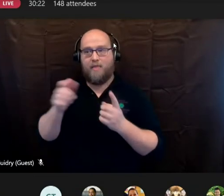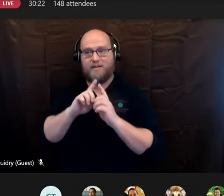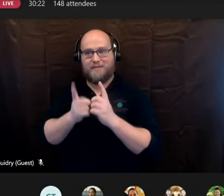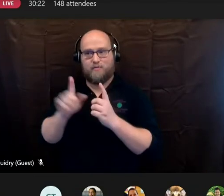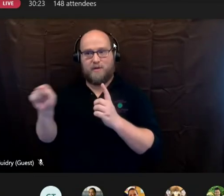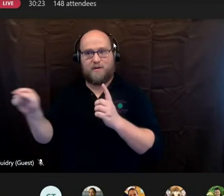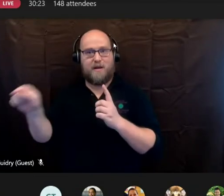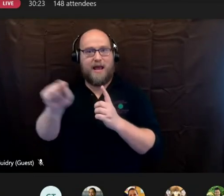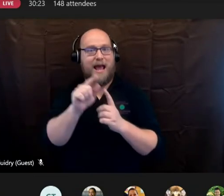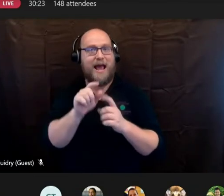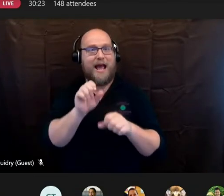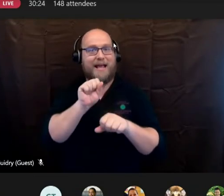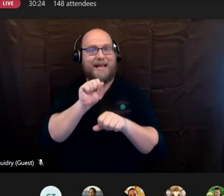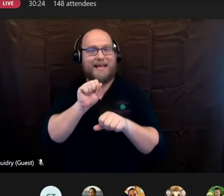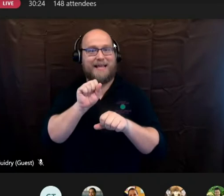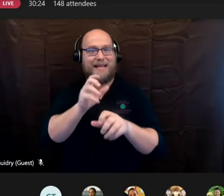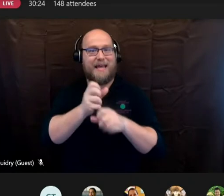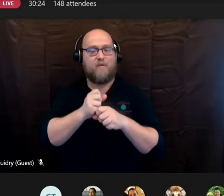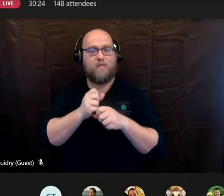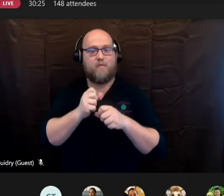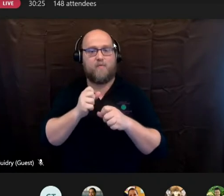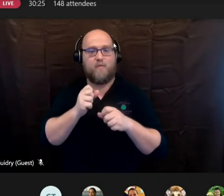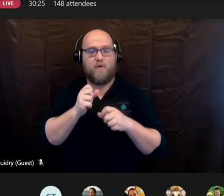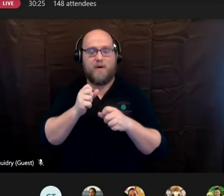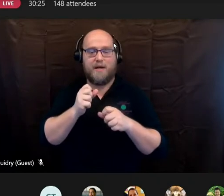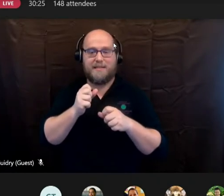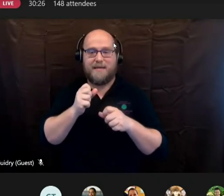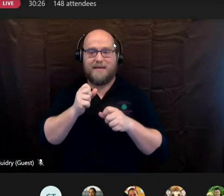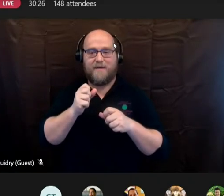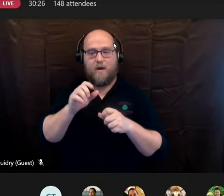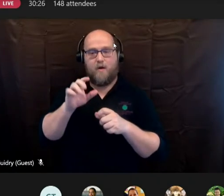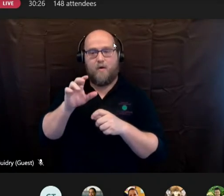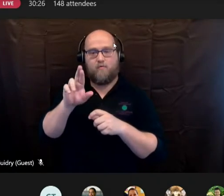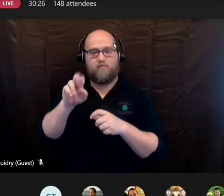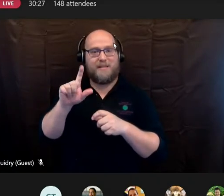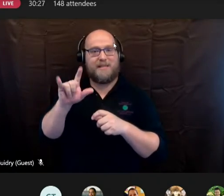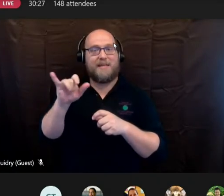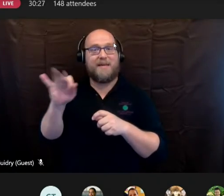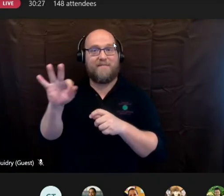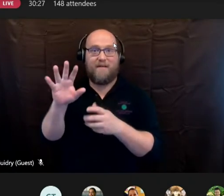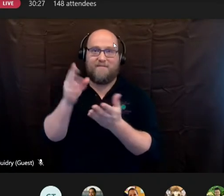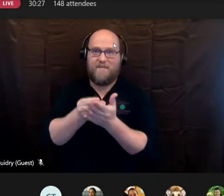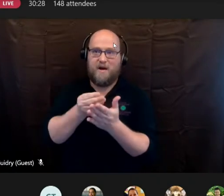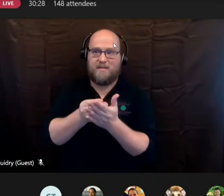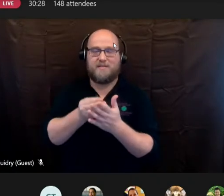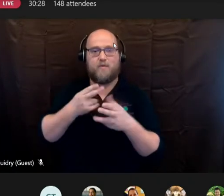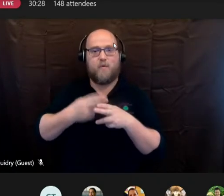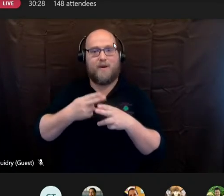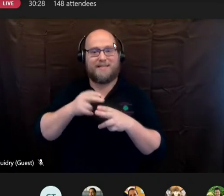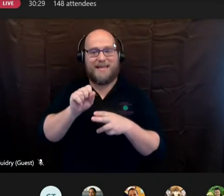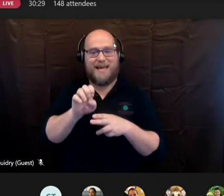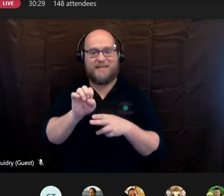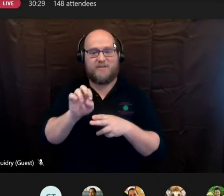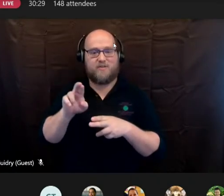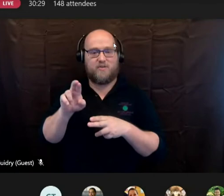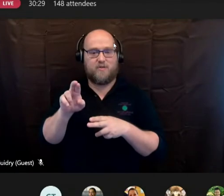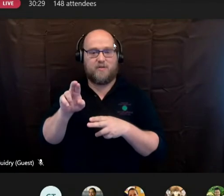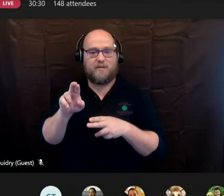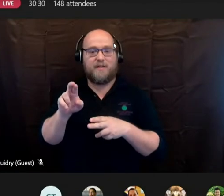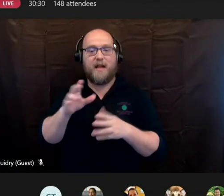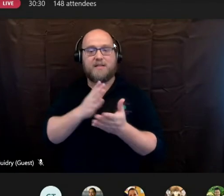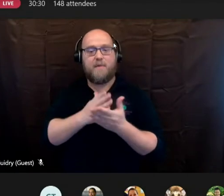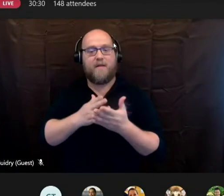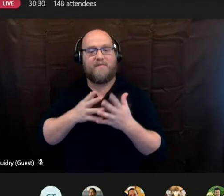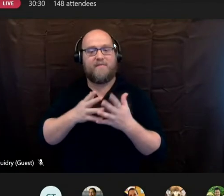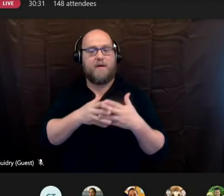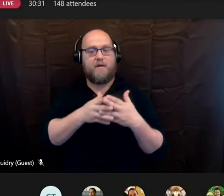as ESSER. This is part of the American Recovery Act. So it's an important step that we need to take so that those funds can come into the district and we can make